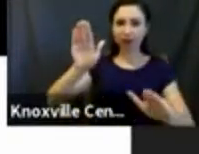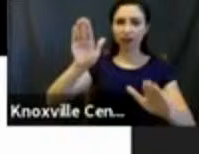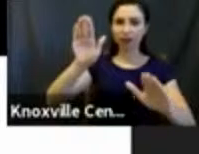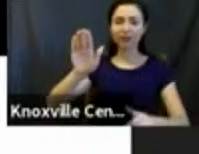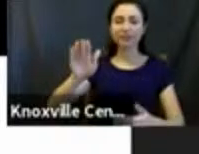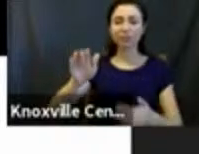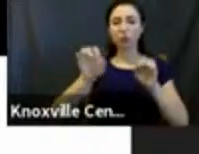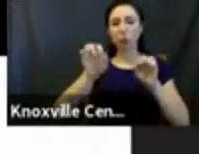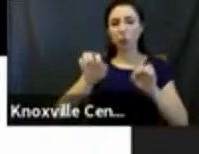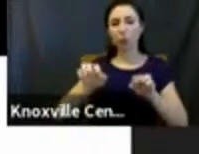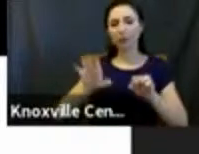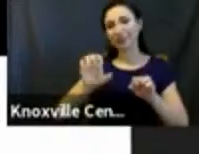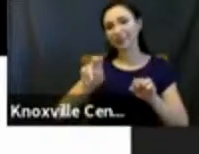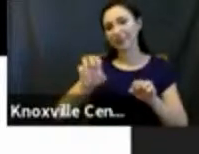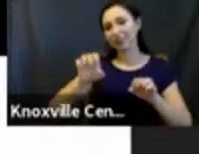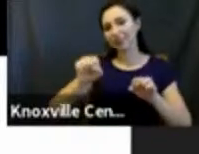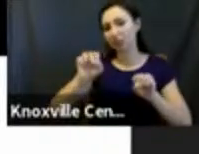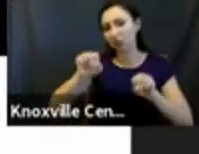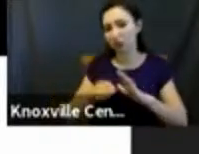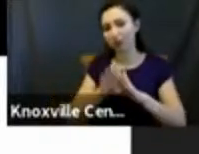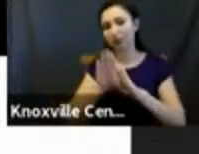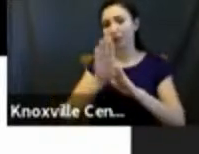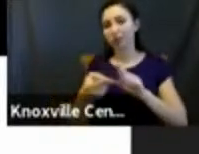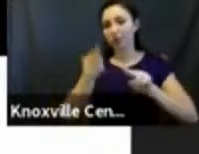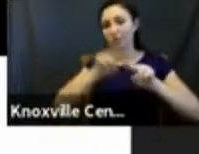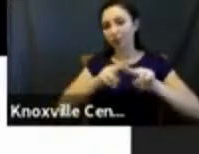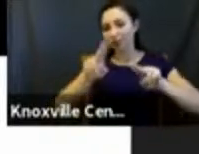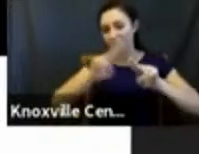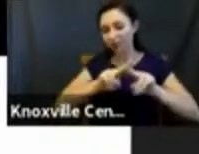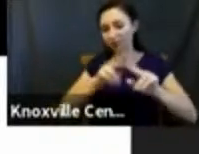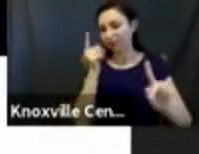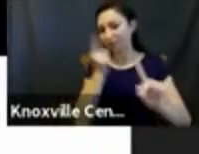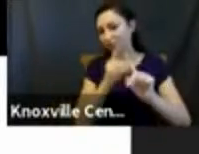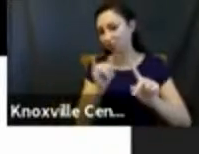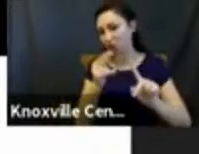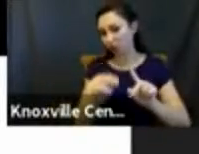into January. That's at least a possibility here. It's not a certainty, but it's a